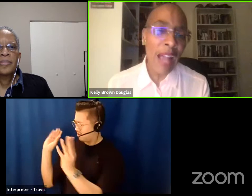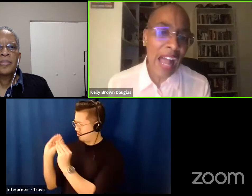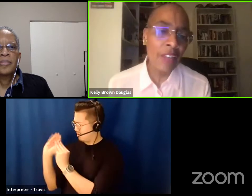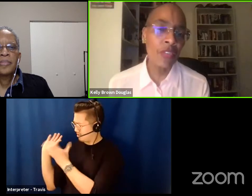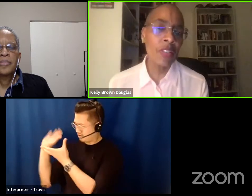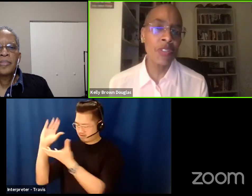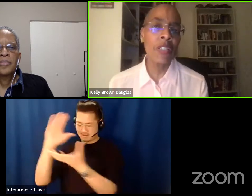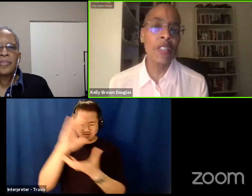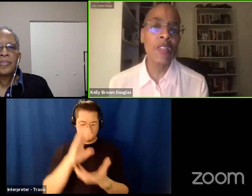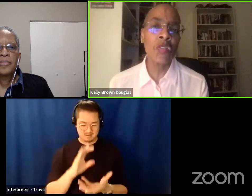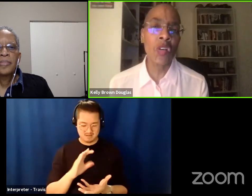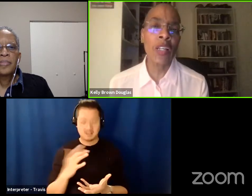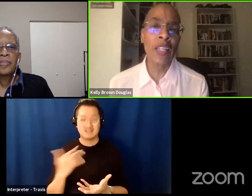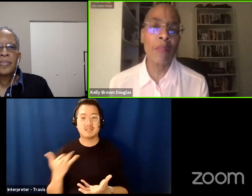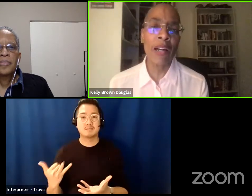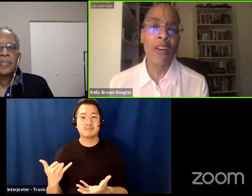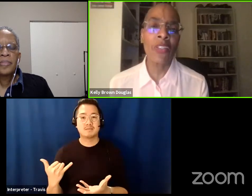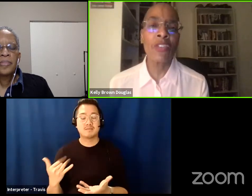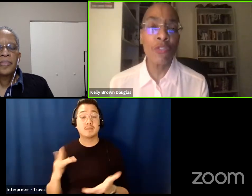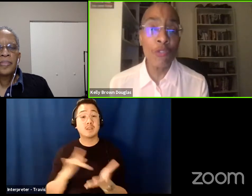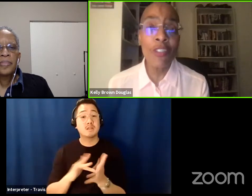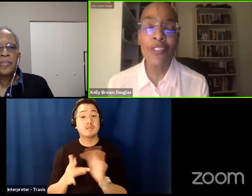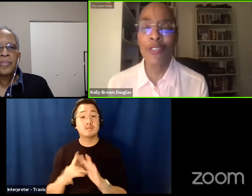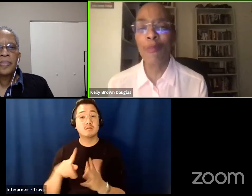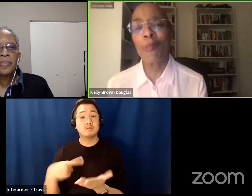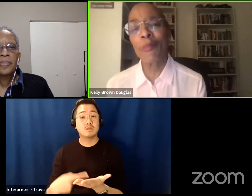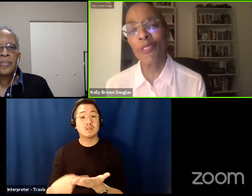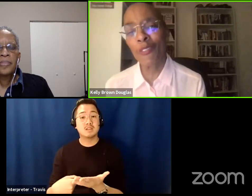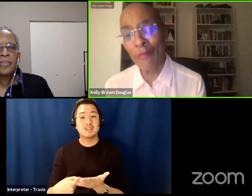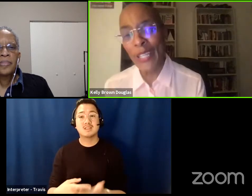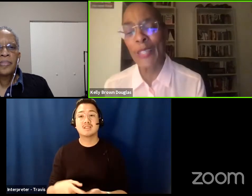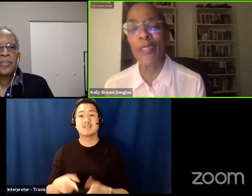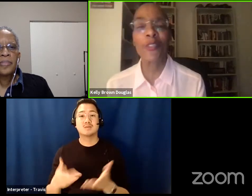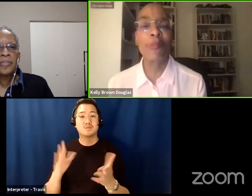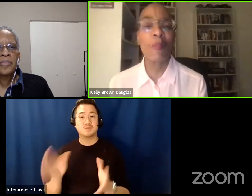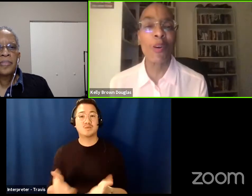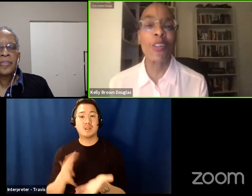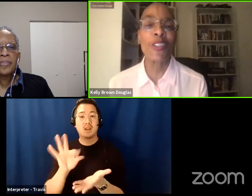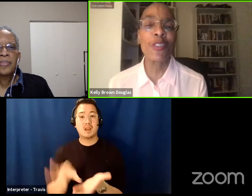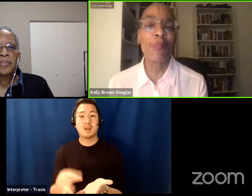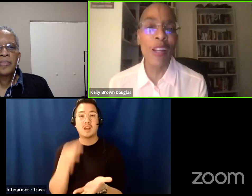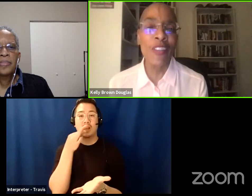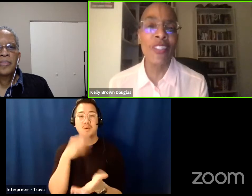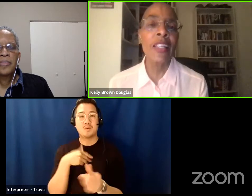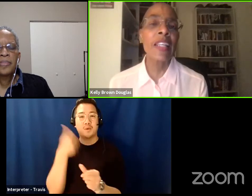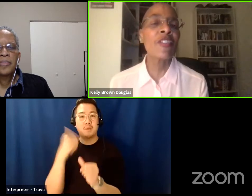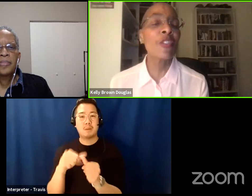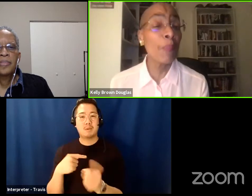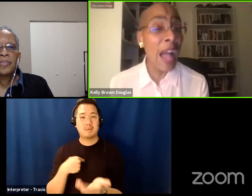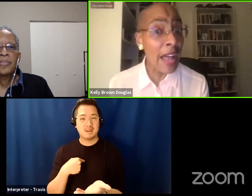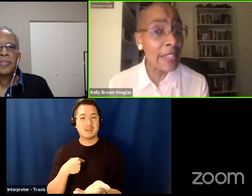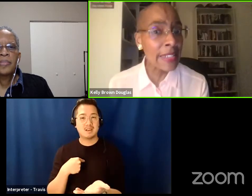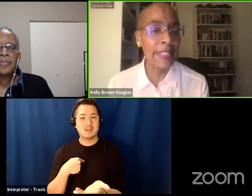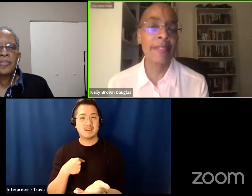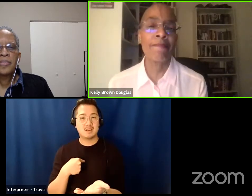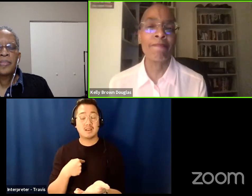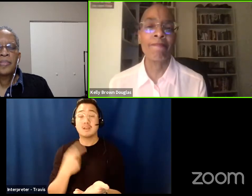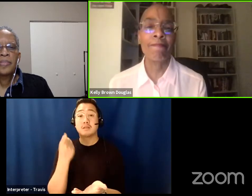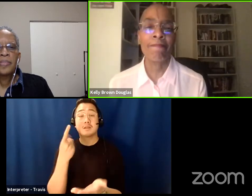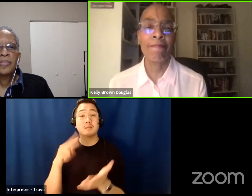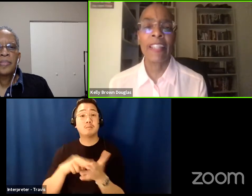The past that Jesus is talking about, do this in remembrance of me, that is to be brought into the present, is the